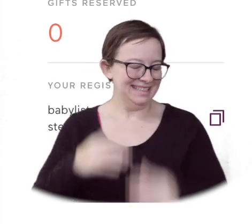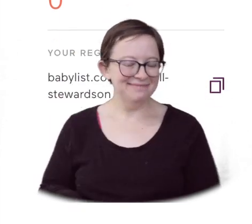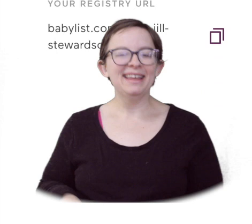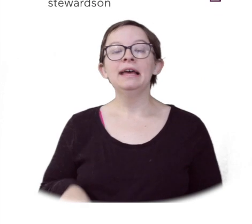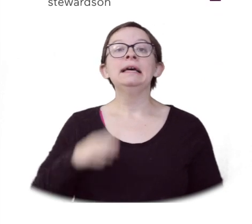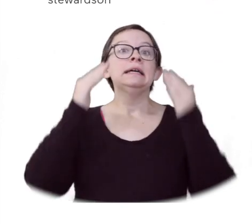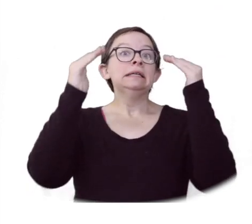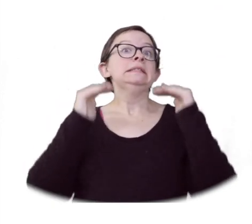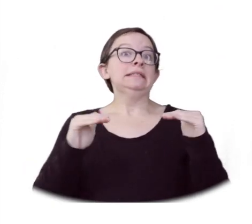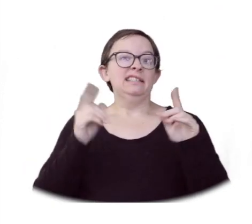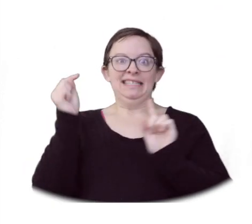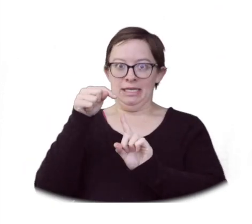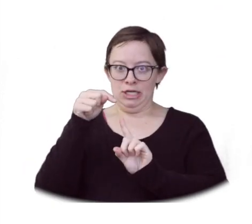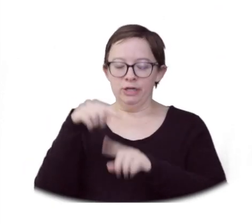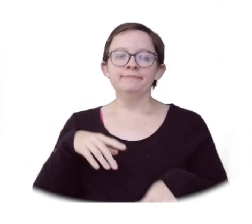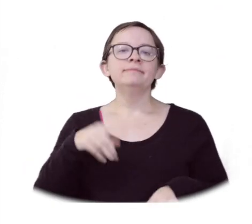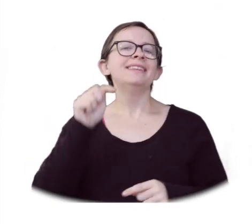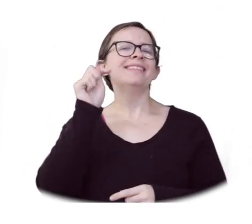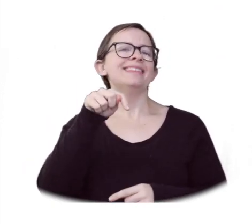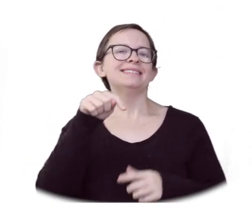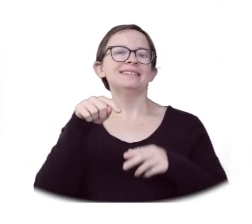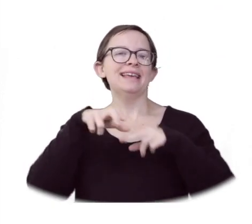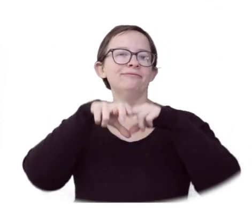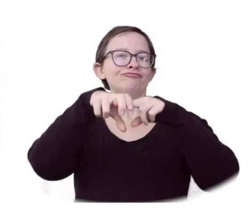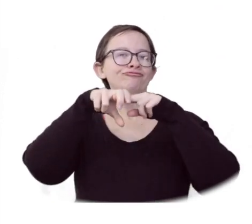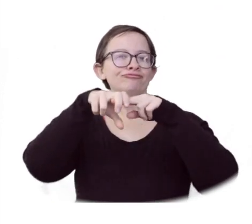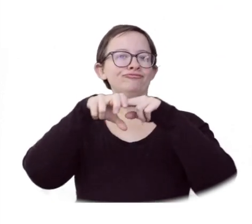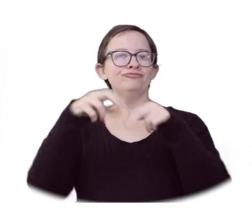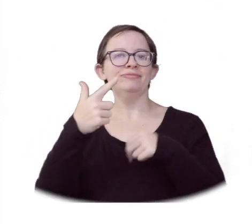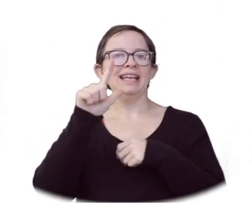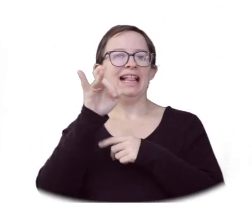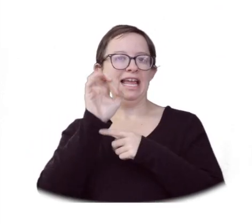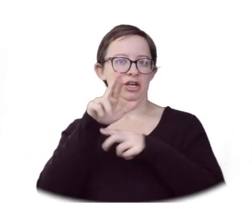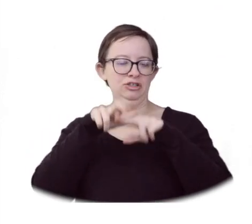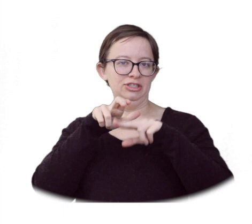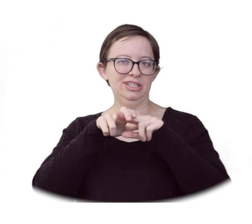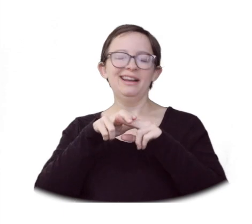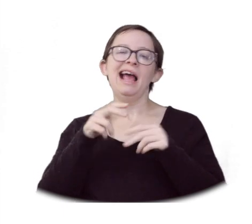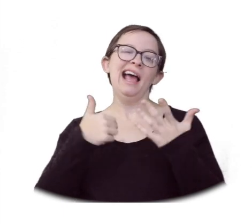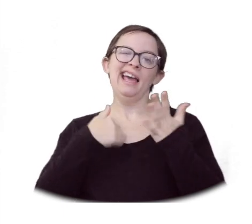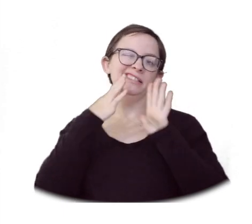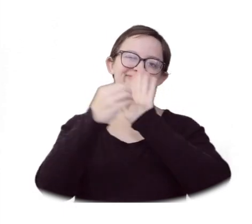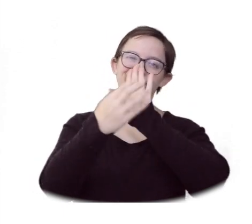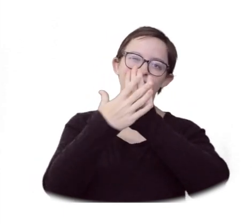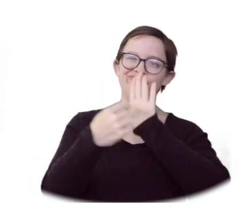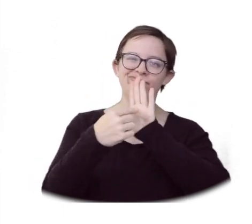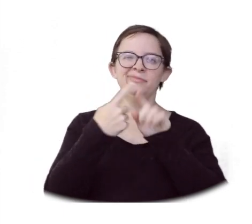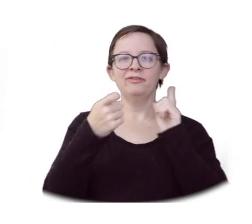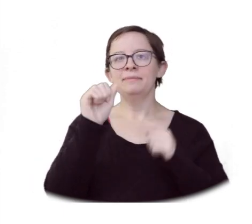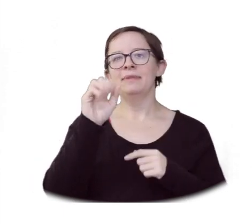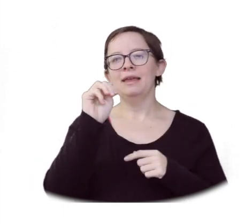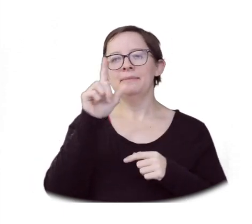definitely recommend that. The next one is here. This is a glider chair. Now, as you can see, I just have this